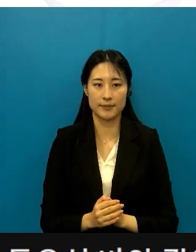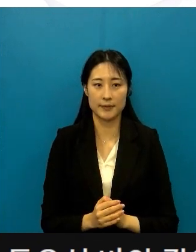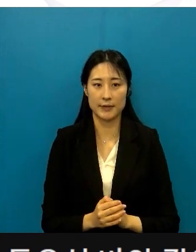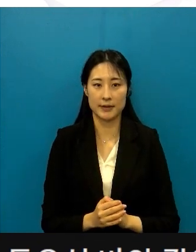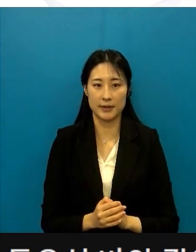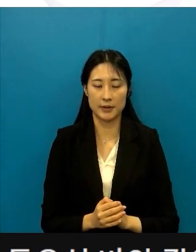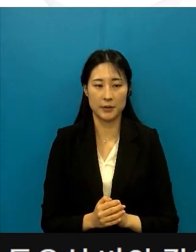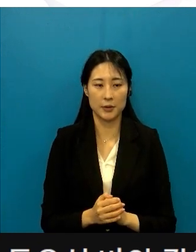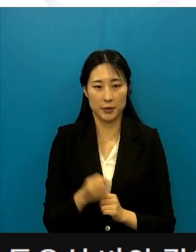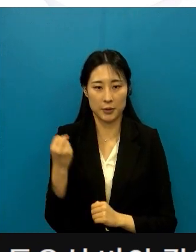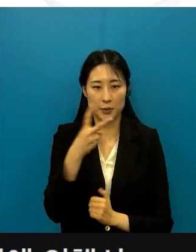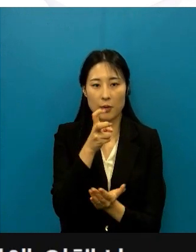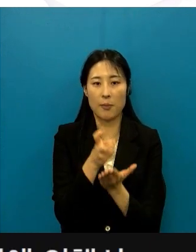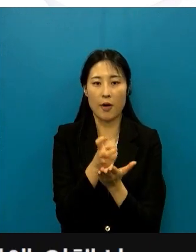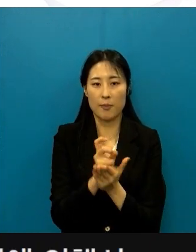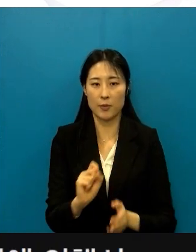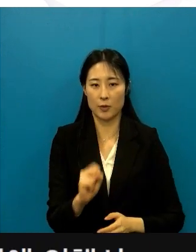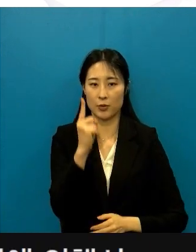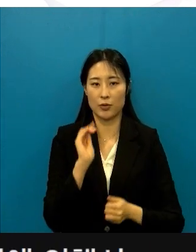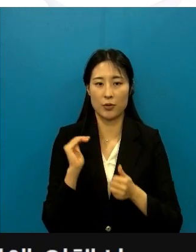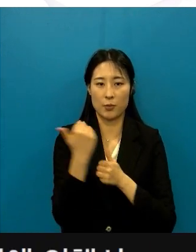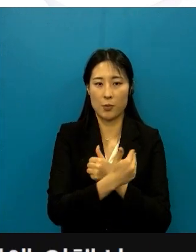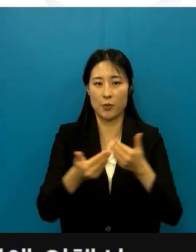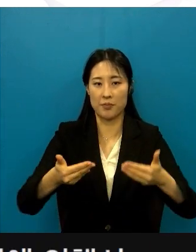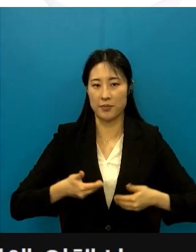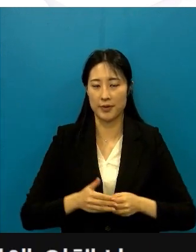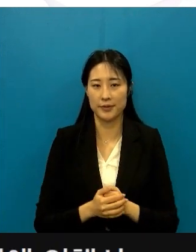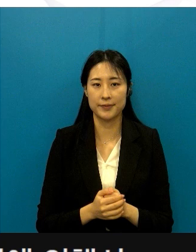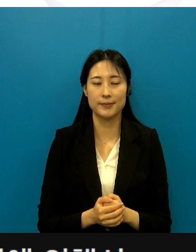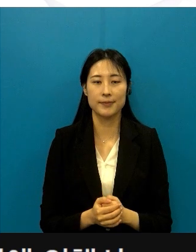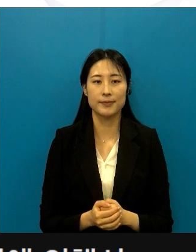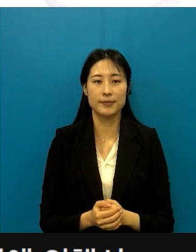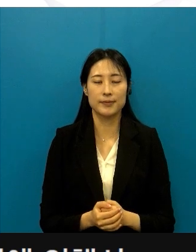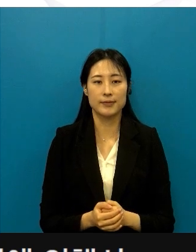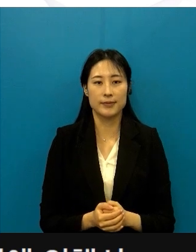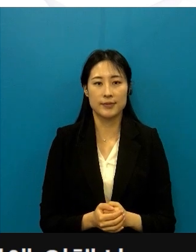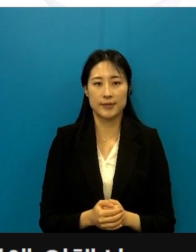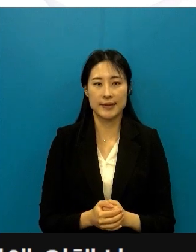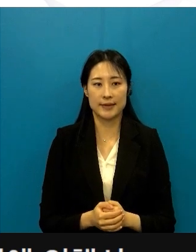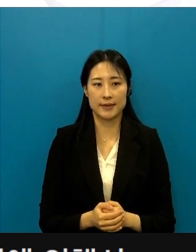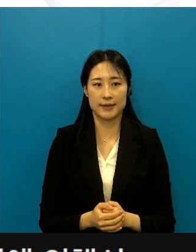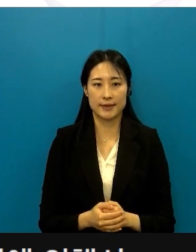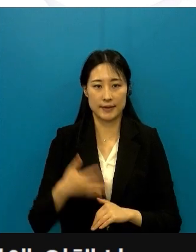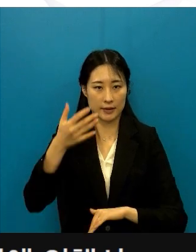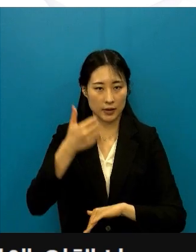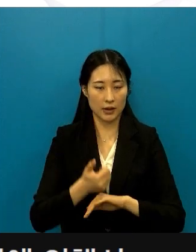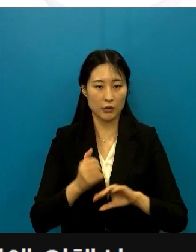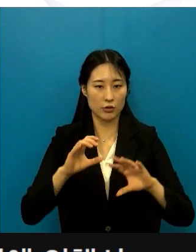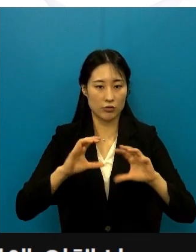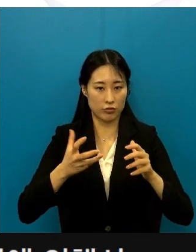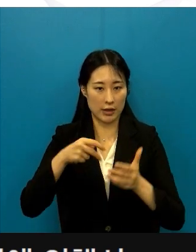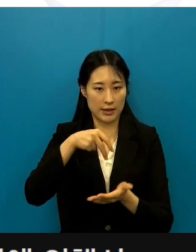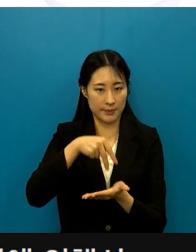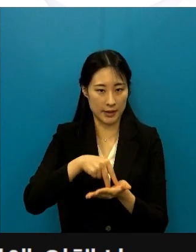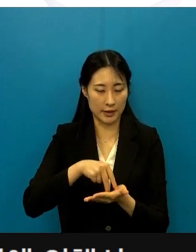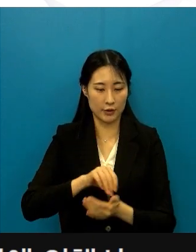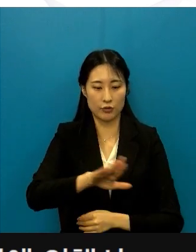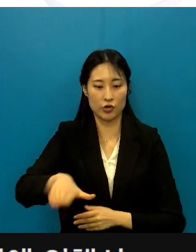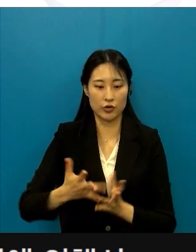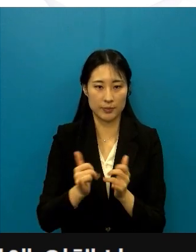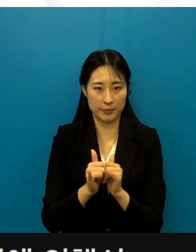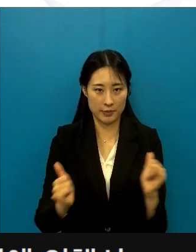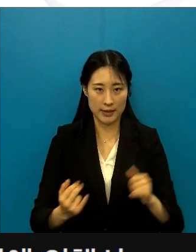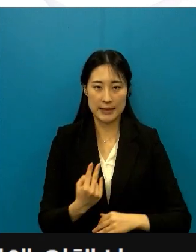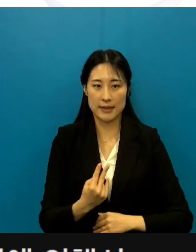a positive obligation to protect our lives. Now, this is very important in any